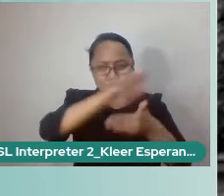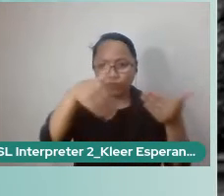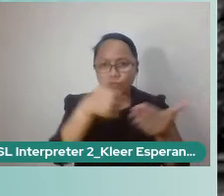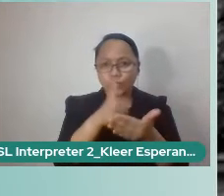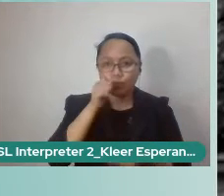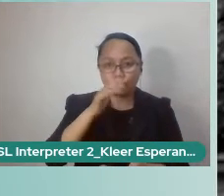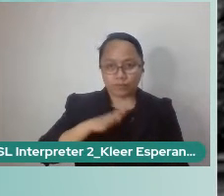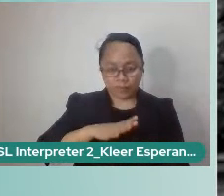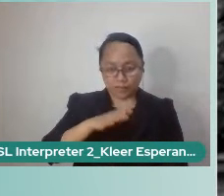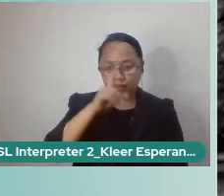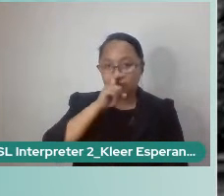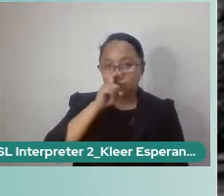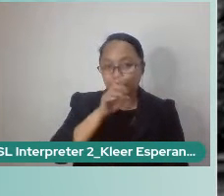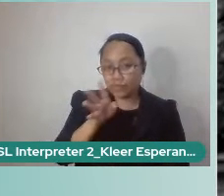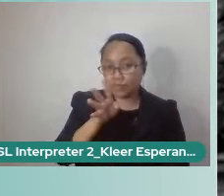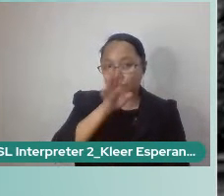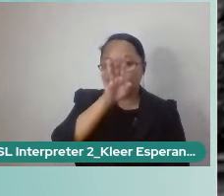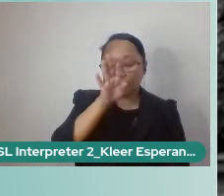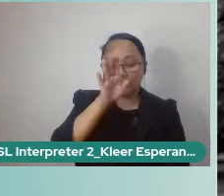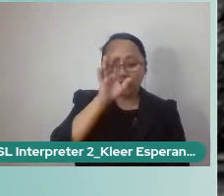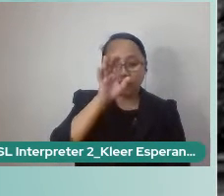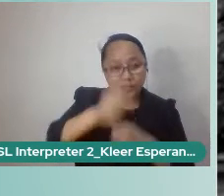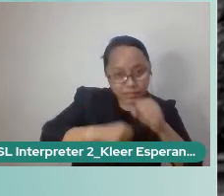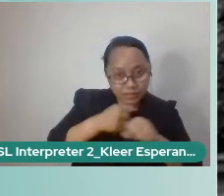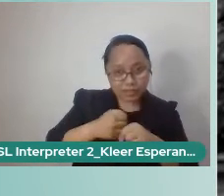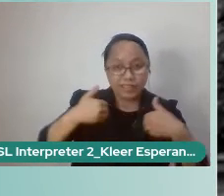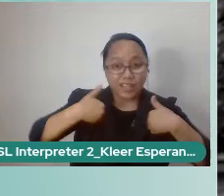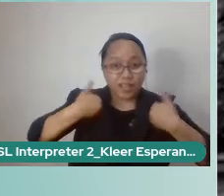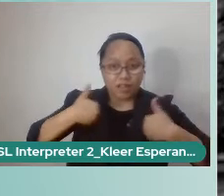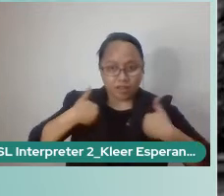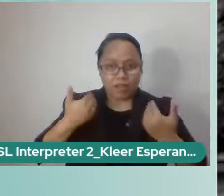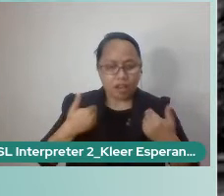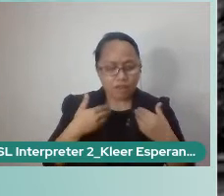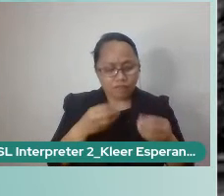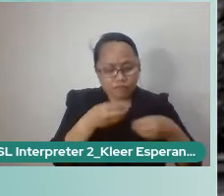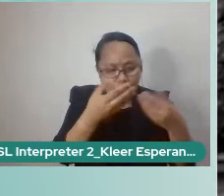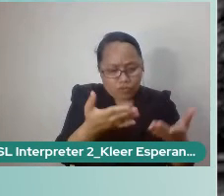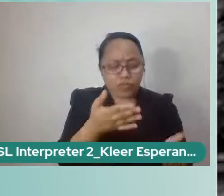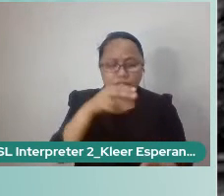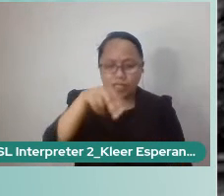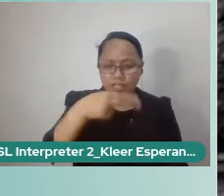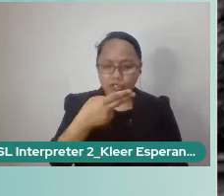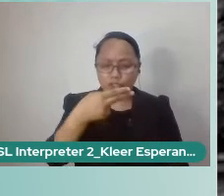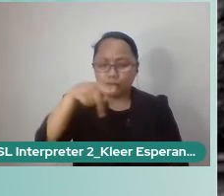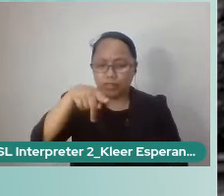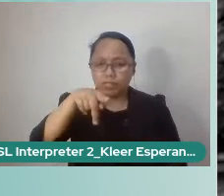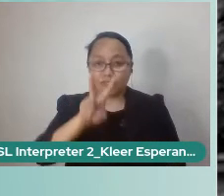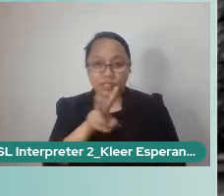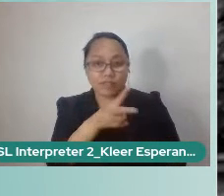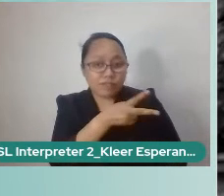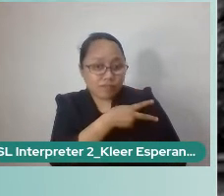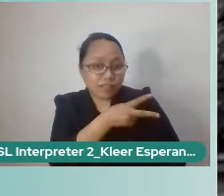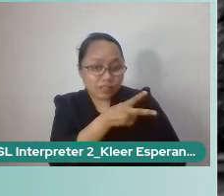Program, because this was actually done initially as a catch-up up to age 26 in women between 2007 and